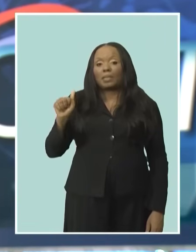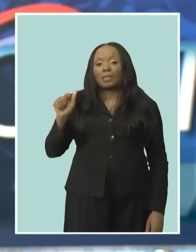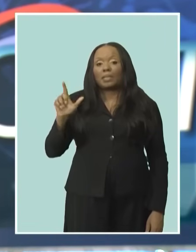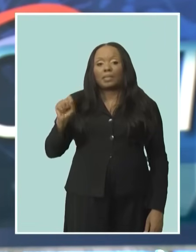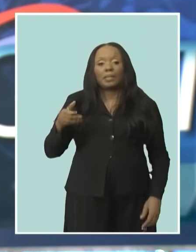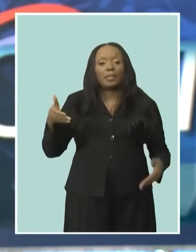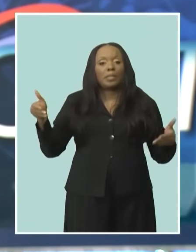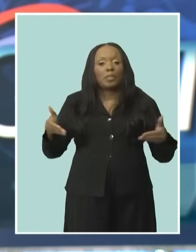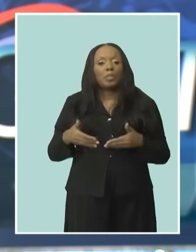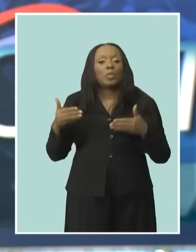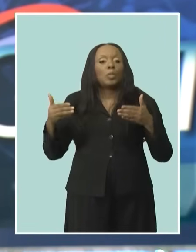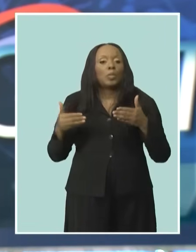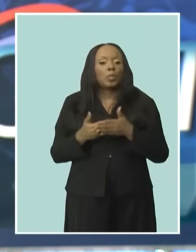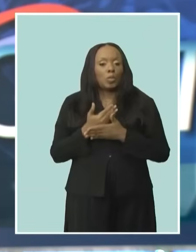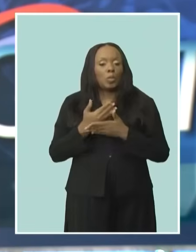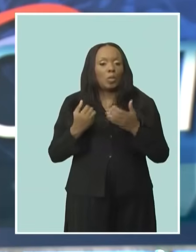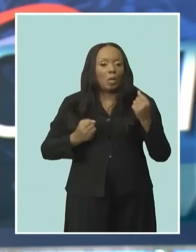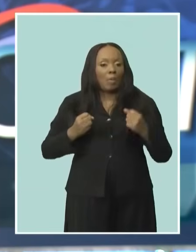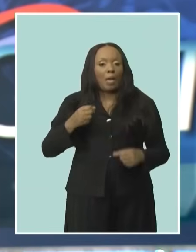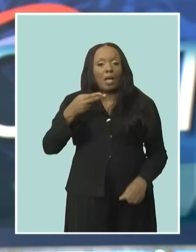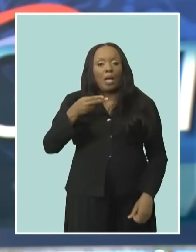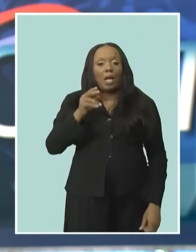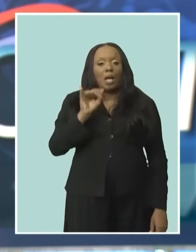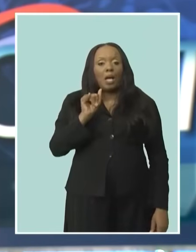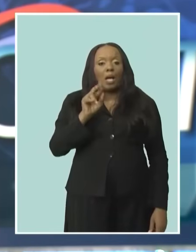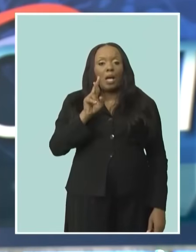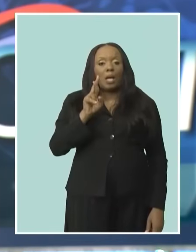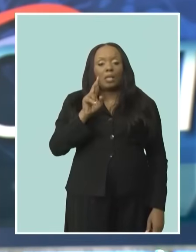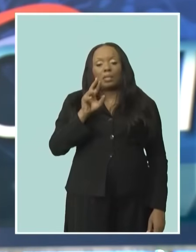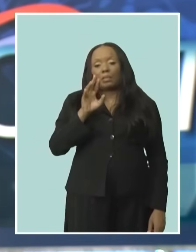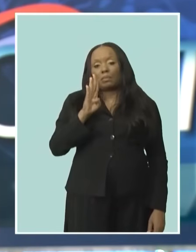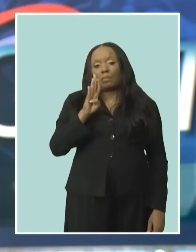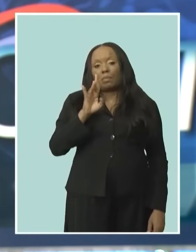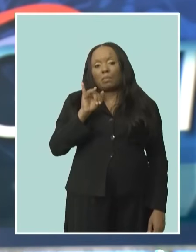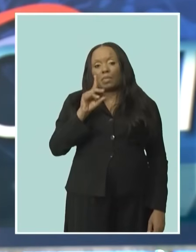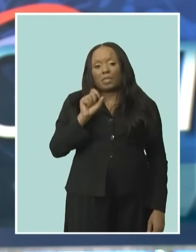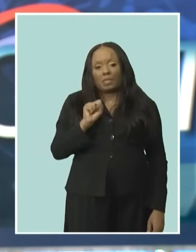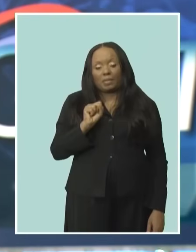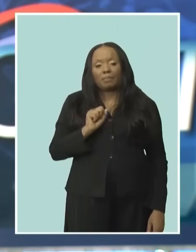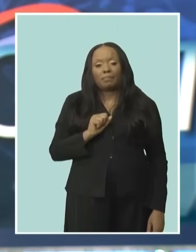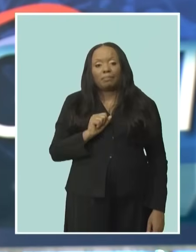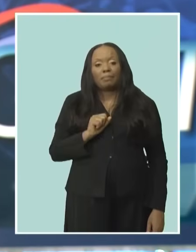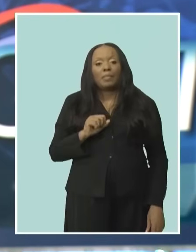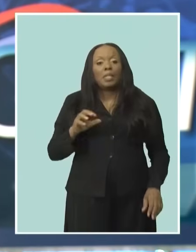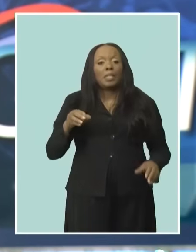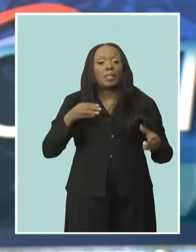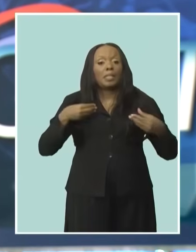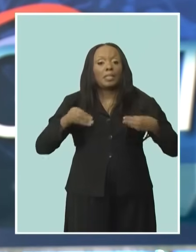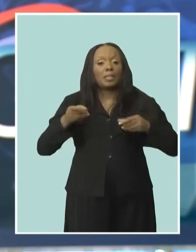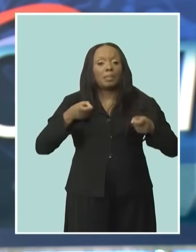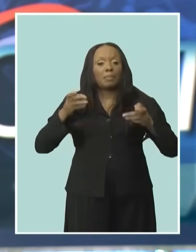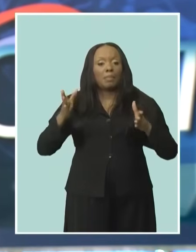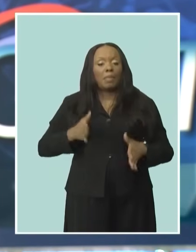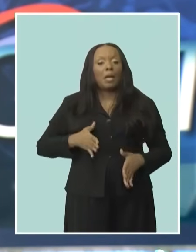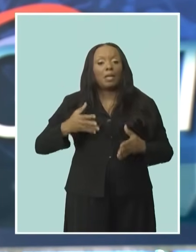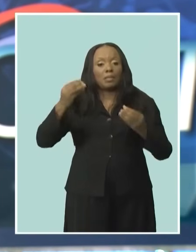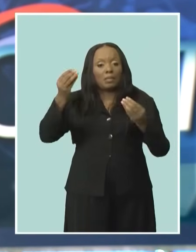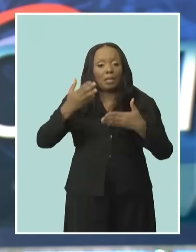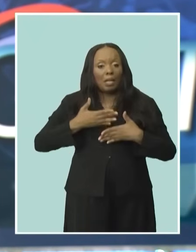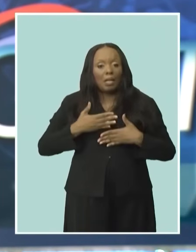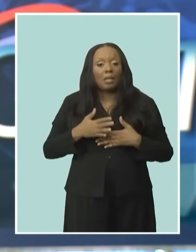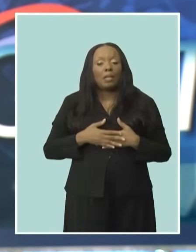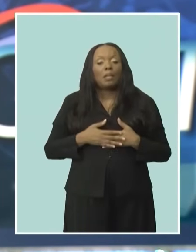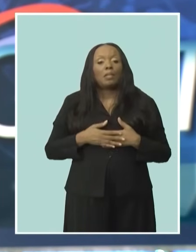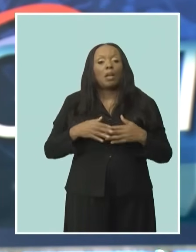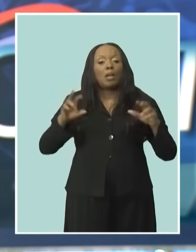hybrids and hybrid pickups to the local market. Sales manager Marsha McKnight tells the Business Report they're